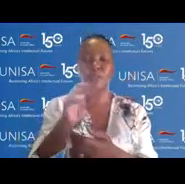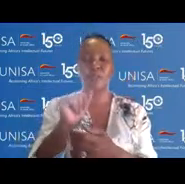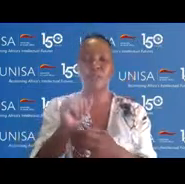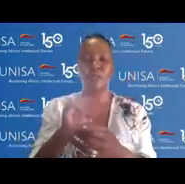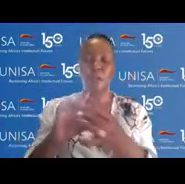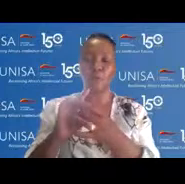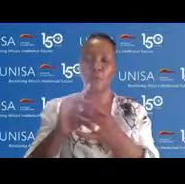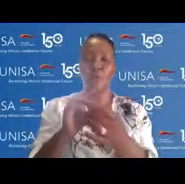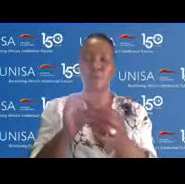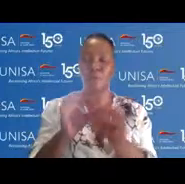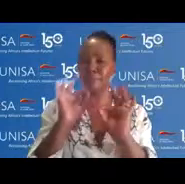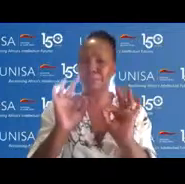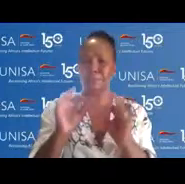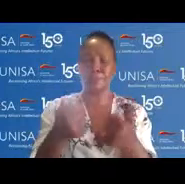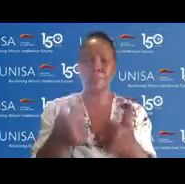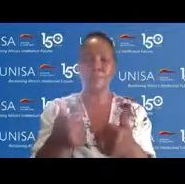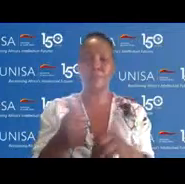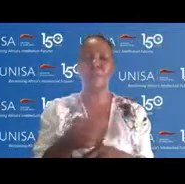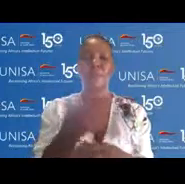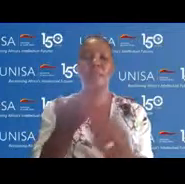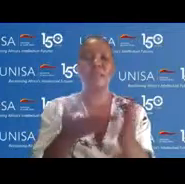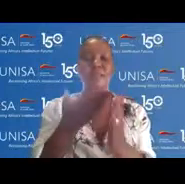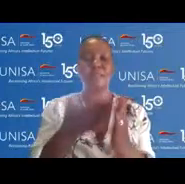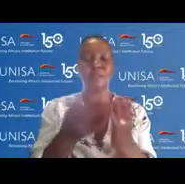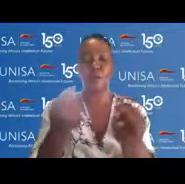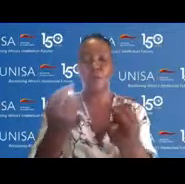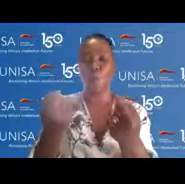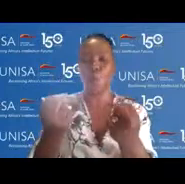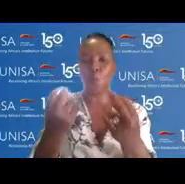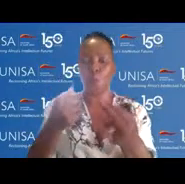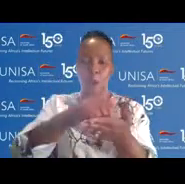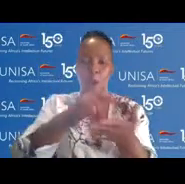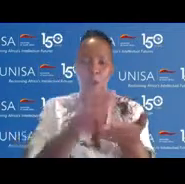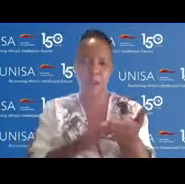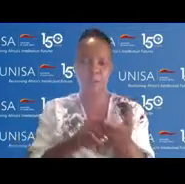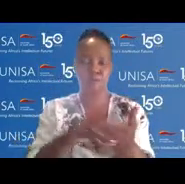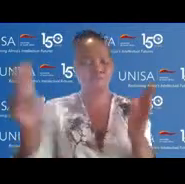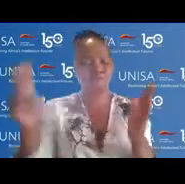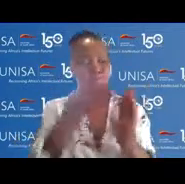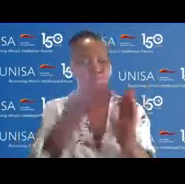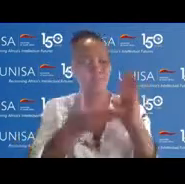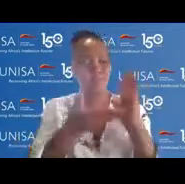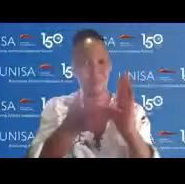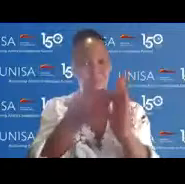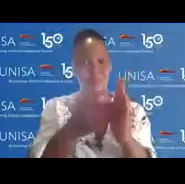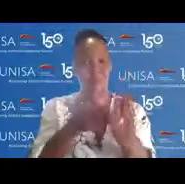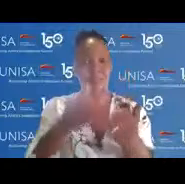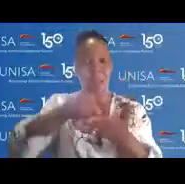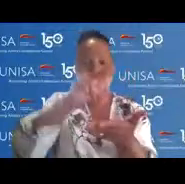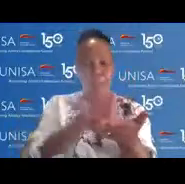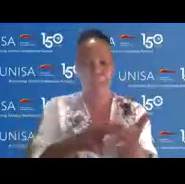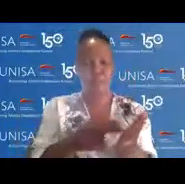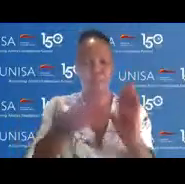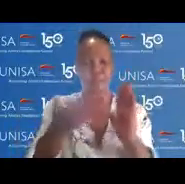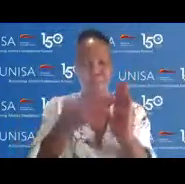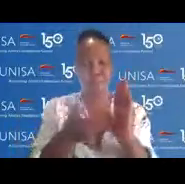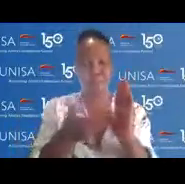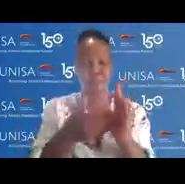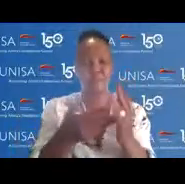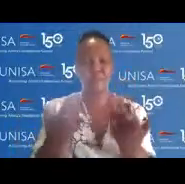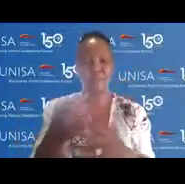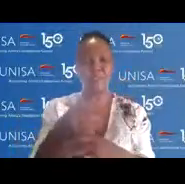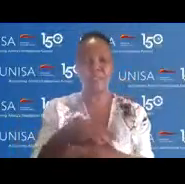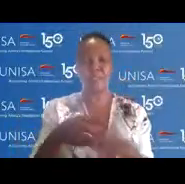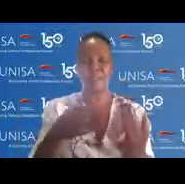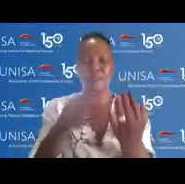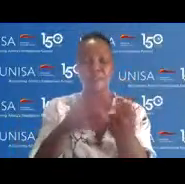go, guys. So now there's the new shiny app. So you guys can actually go have a look at this. There's applications in there. So your first little icon is the applications.